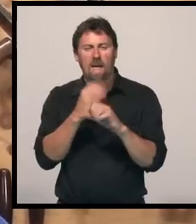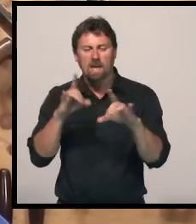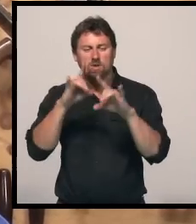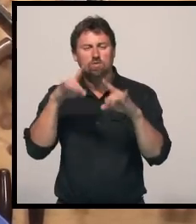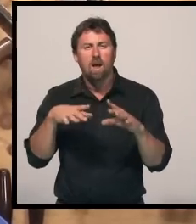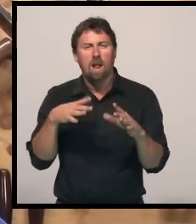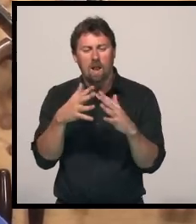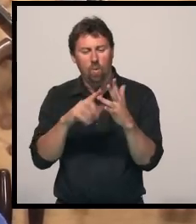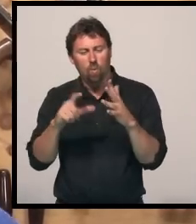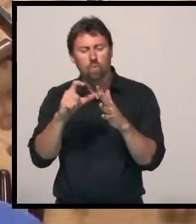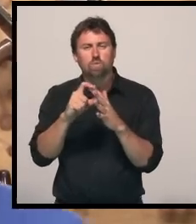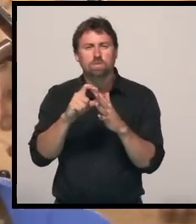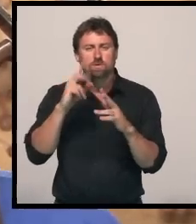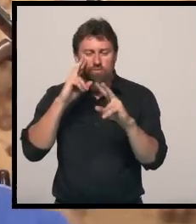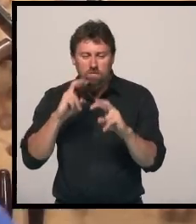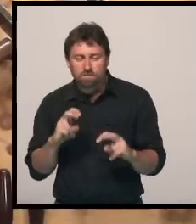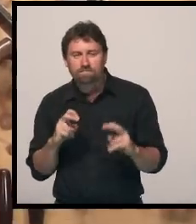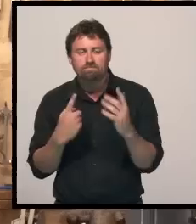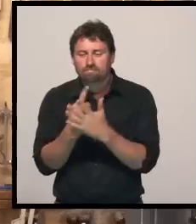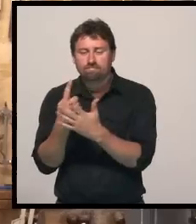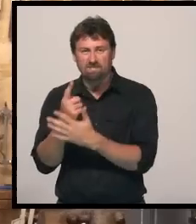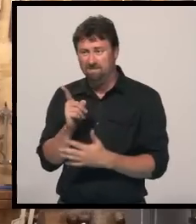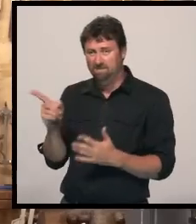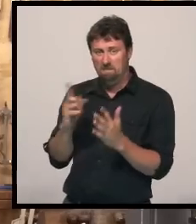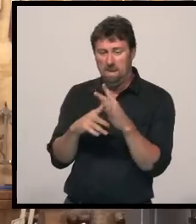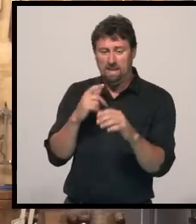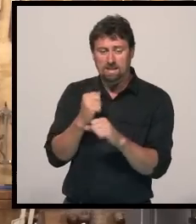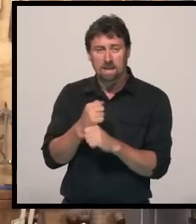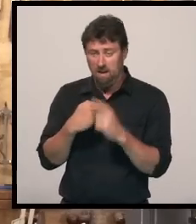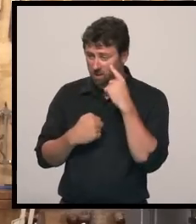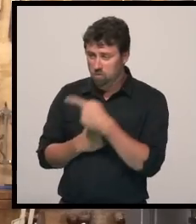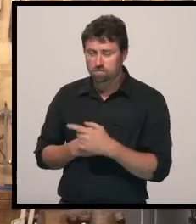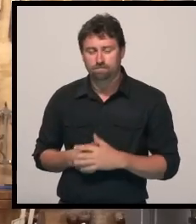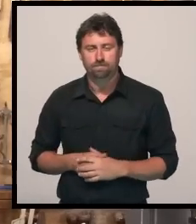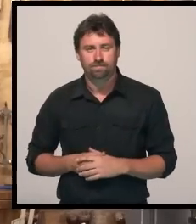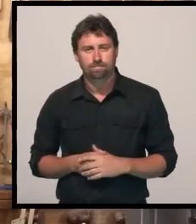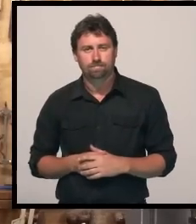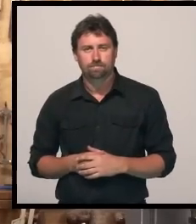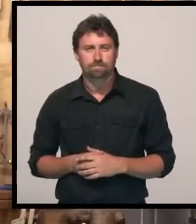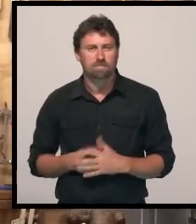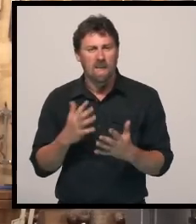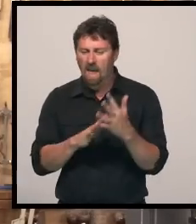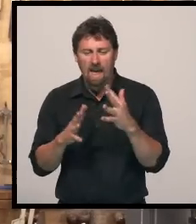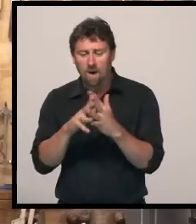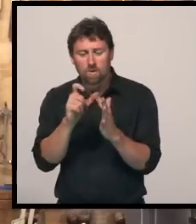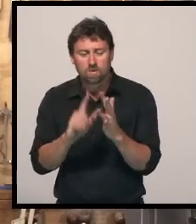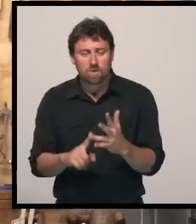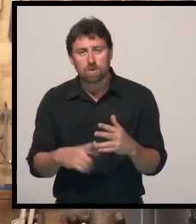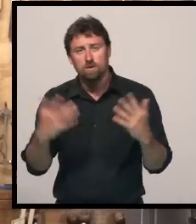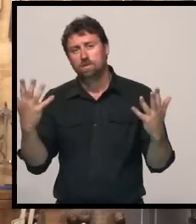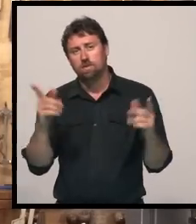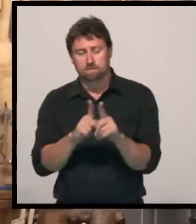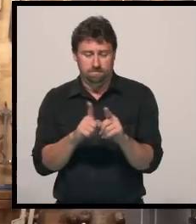hints that I come up with now and again, and that's one of them. Okay, so how do we put it together? Much the same as the boxes.